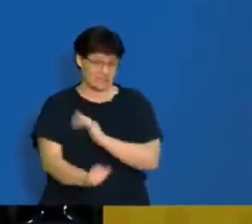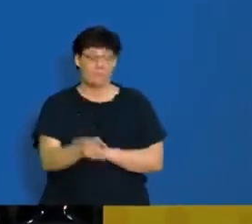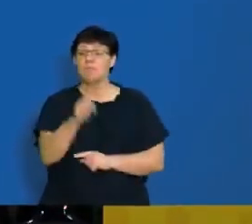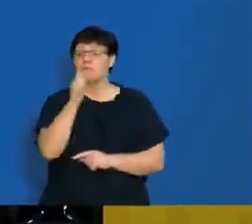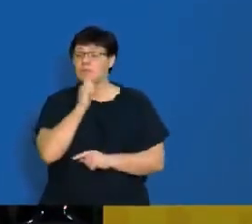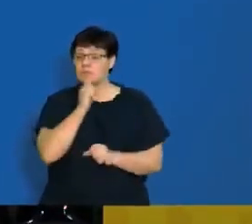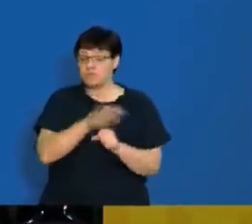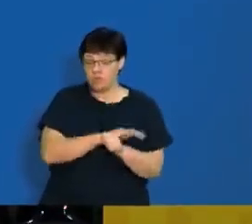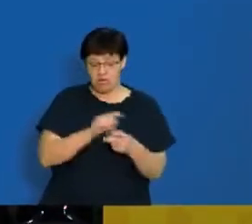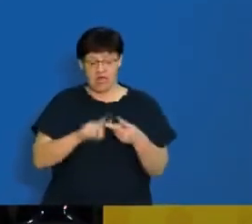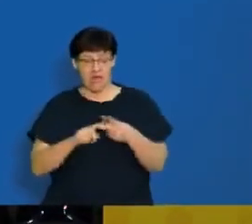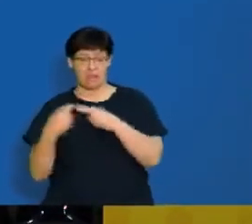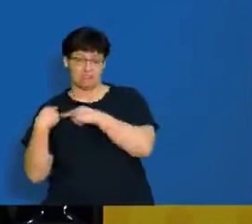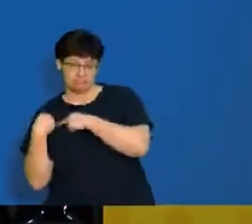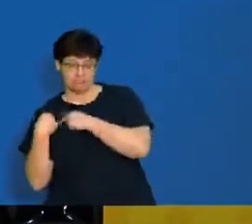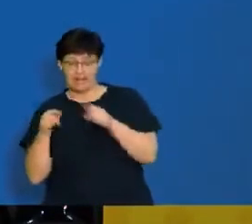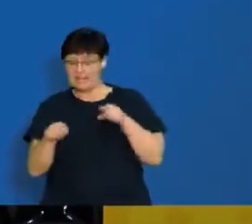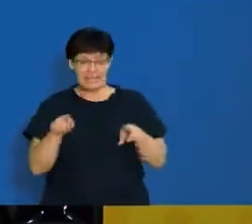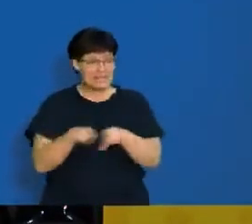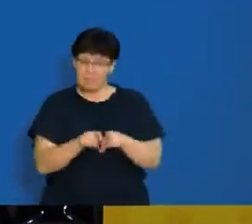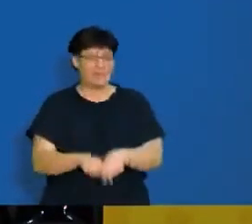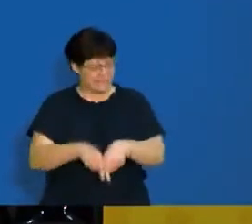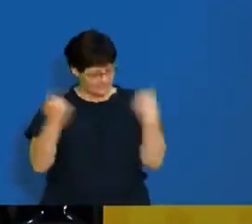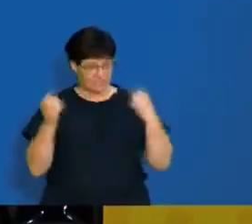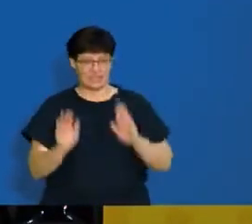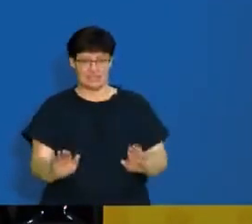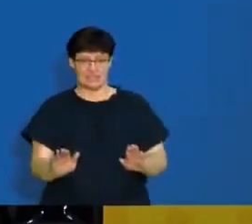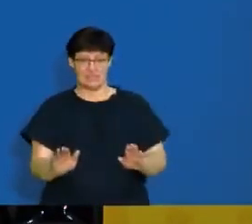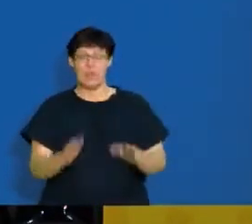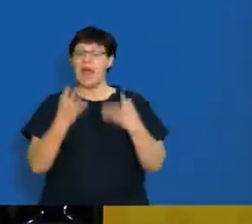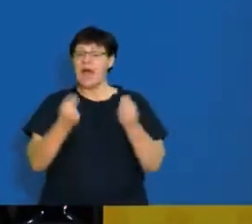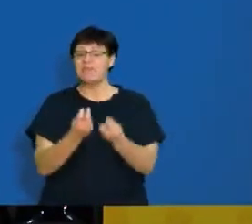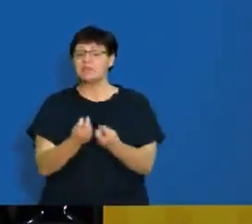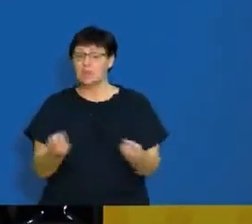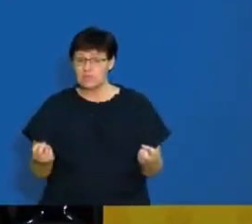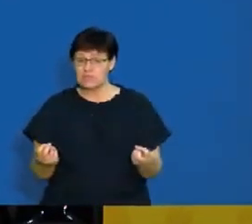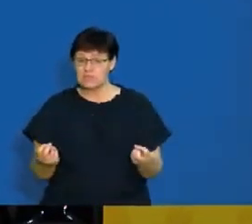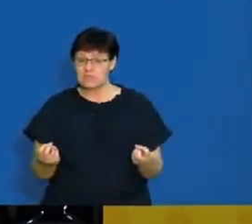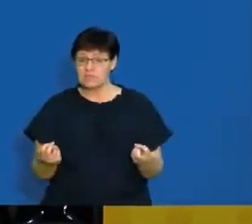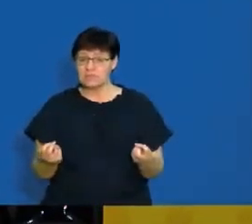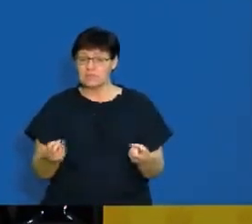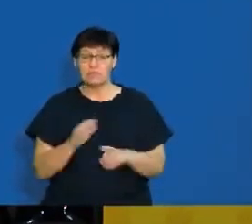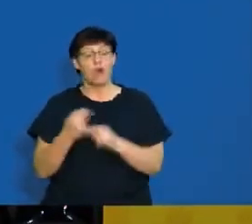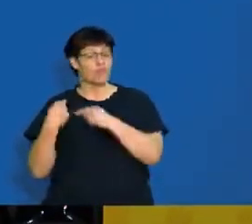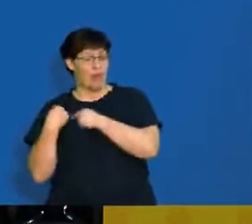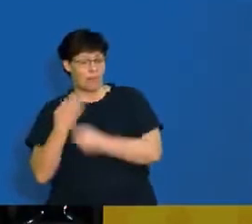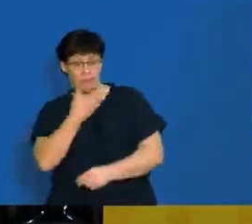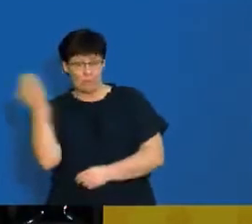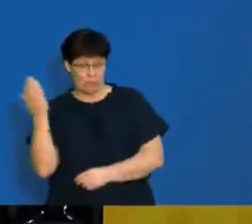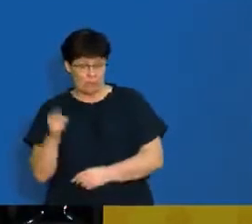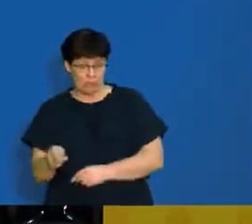Usefulness and reliability are not the same. You can have a source that is not reliable